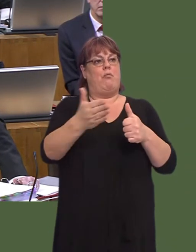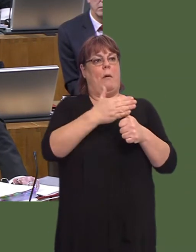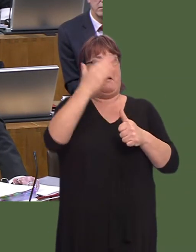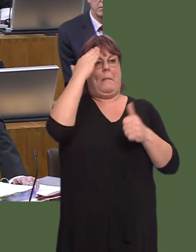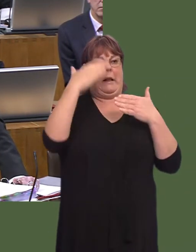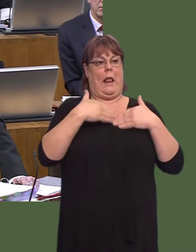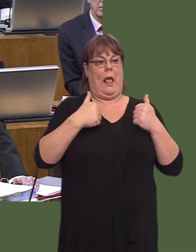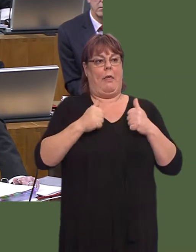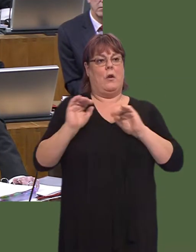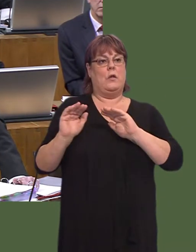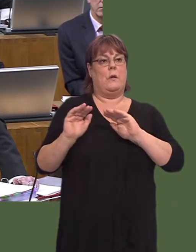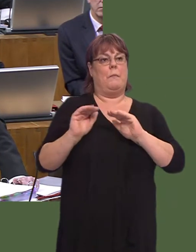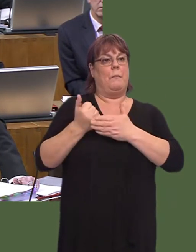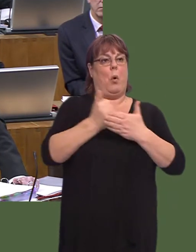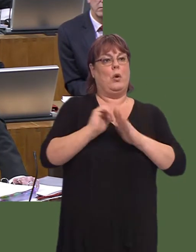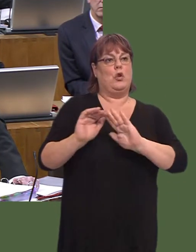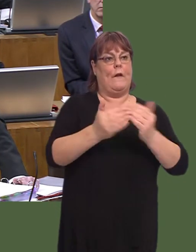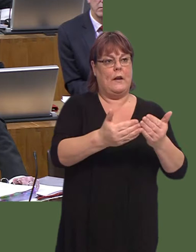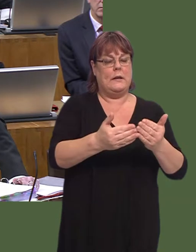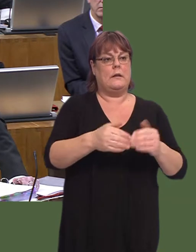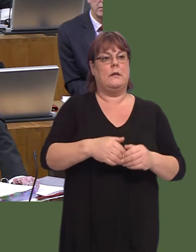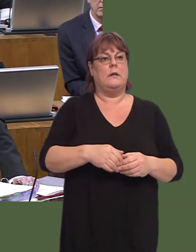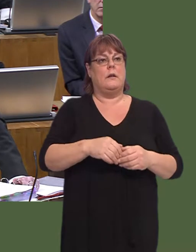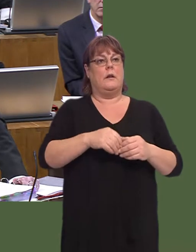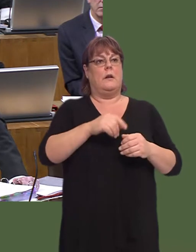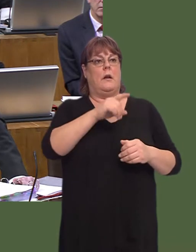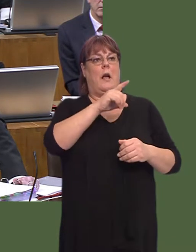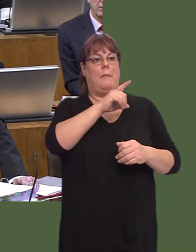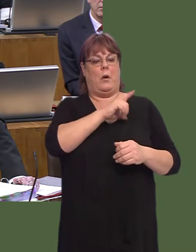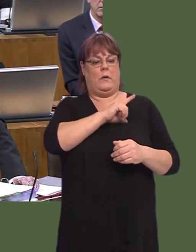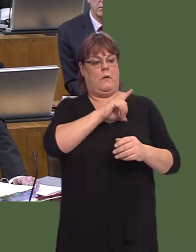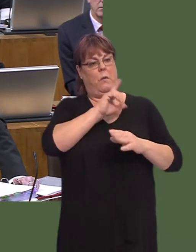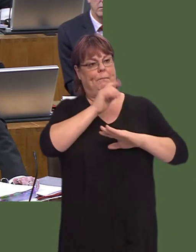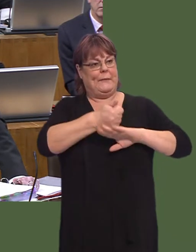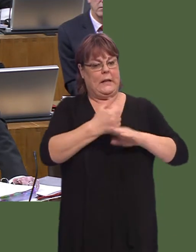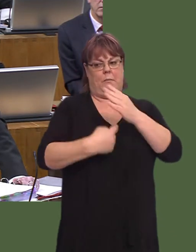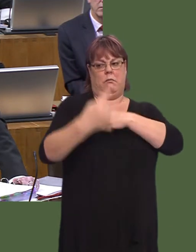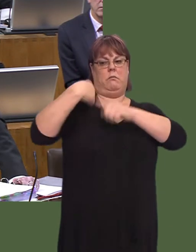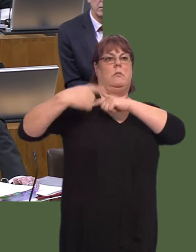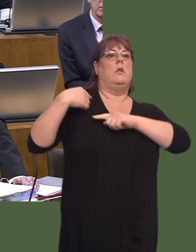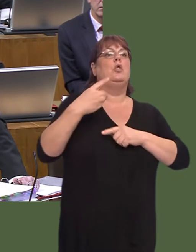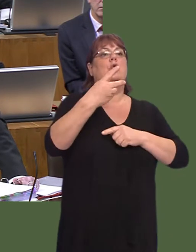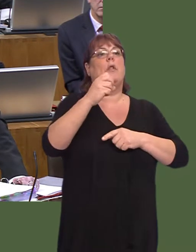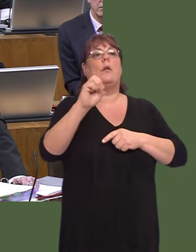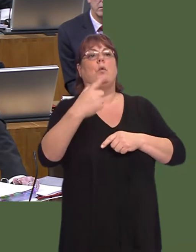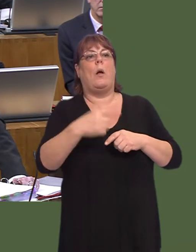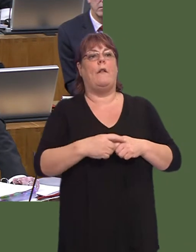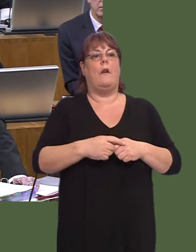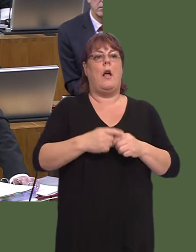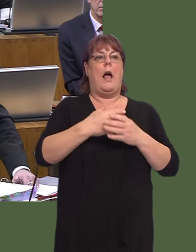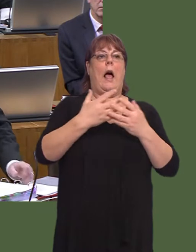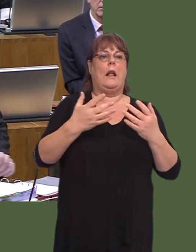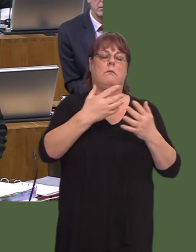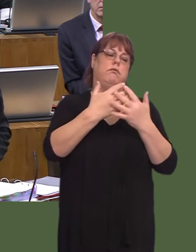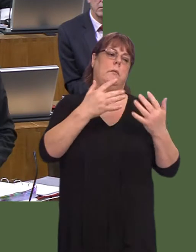support services since their introduction as part of the implementation of the measure in 2012, and over 82,000 people have received